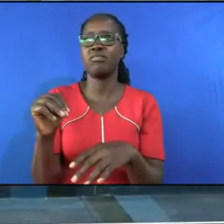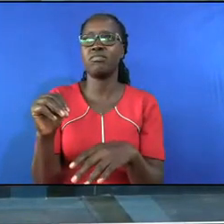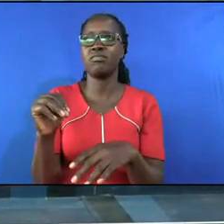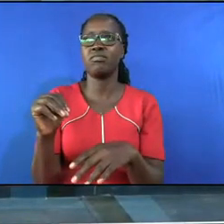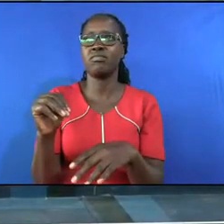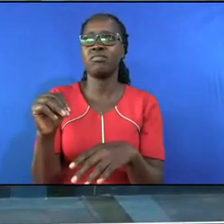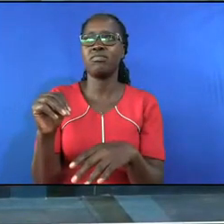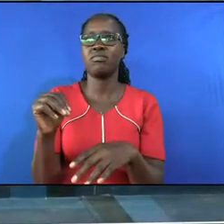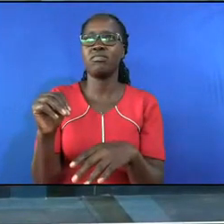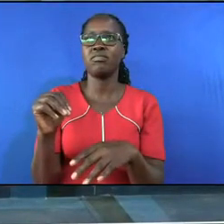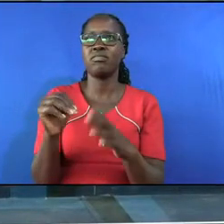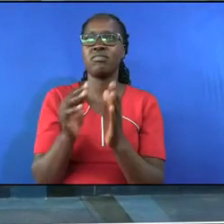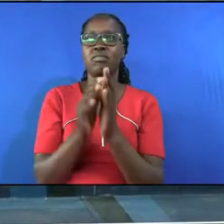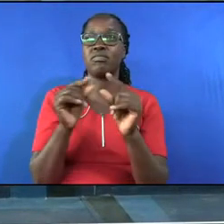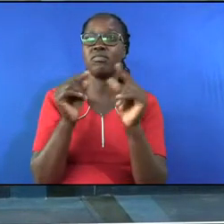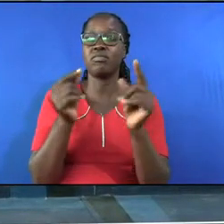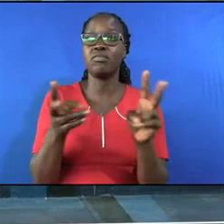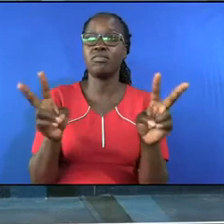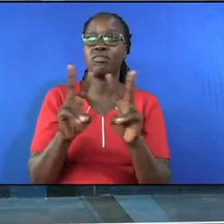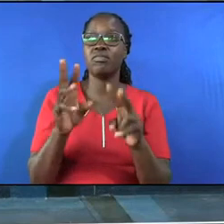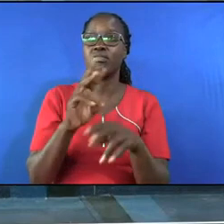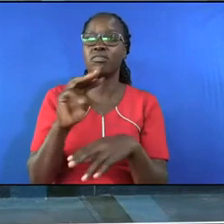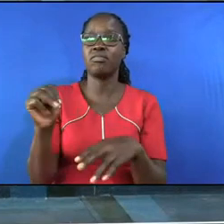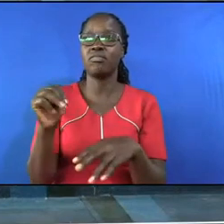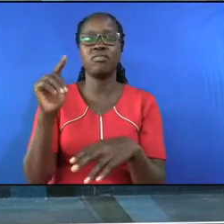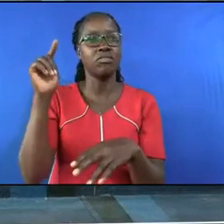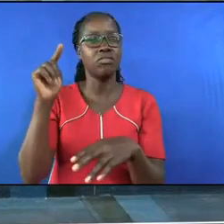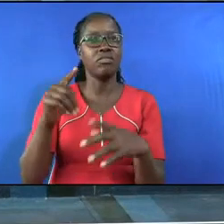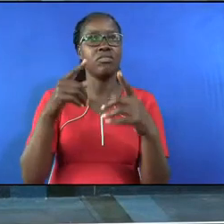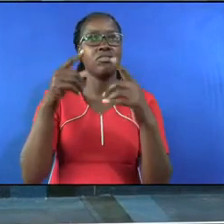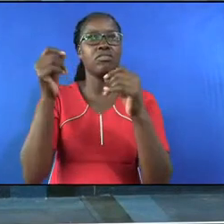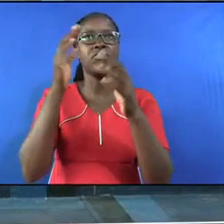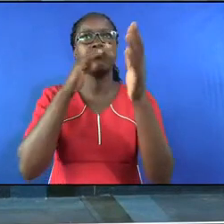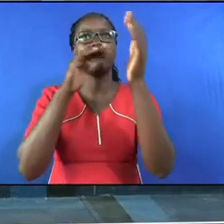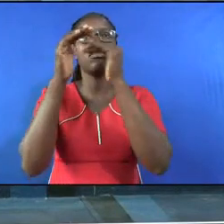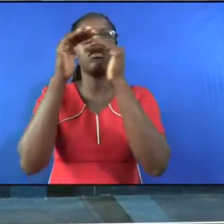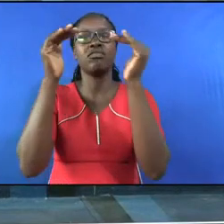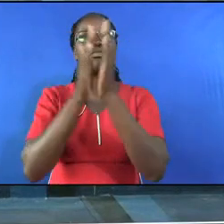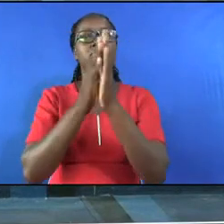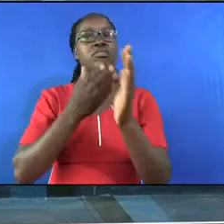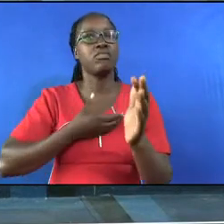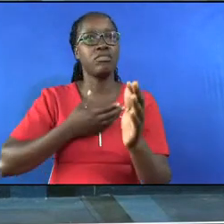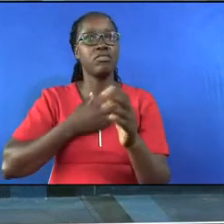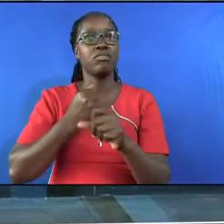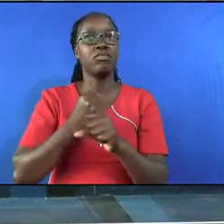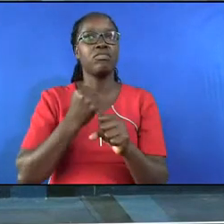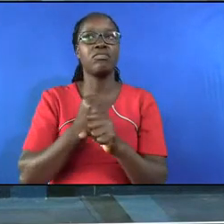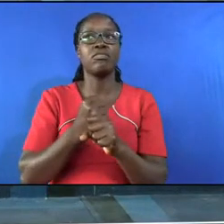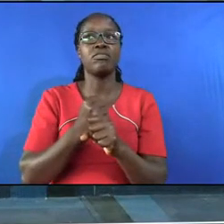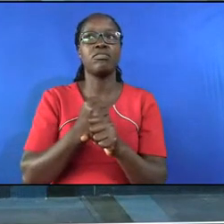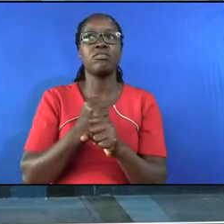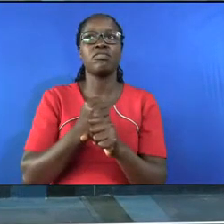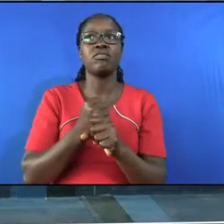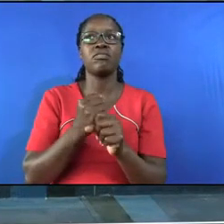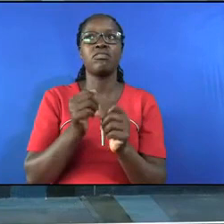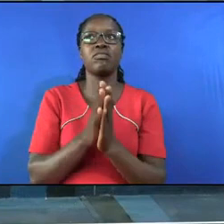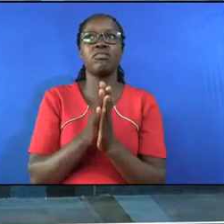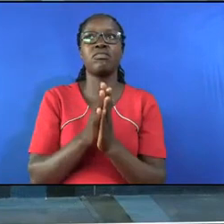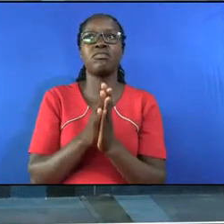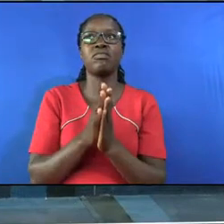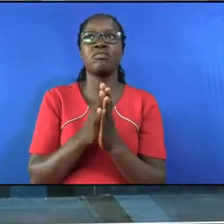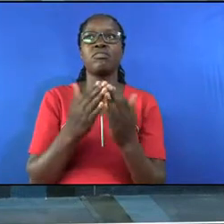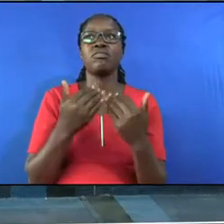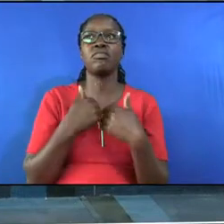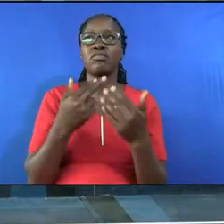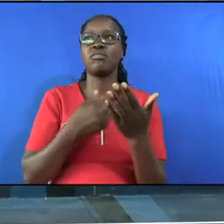he places such a great value on them, they cannot get to heaven with their own works. Amen? Amen. We have to